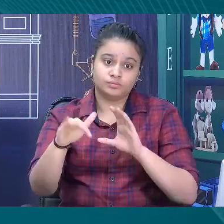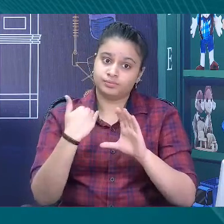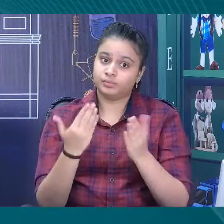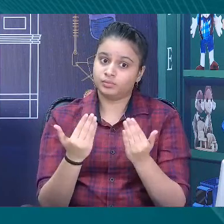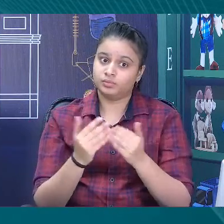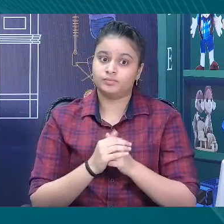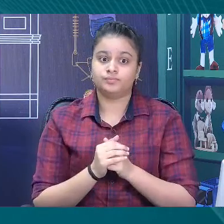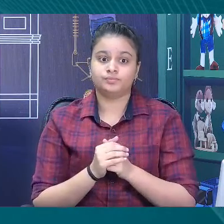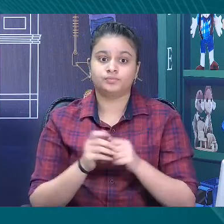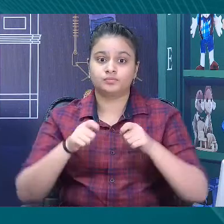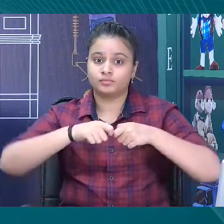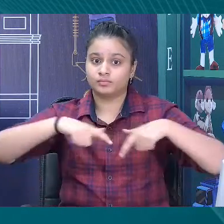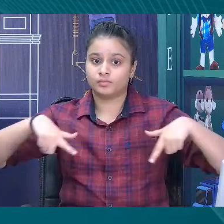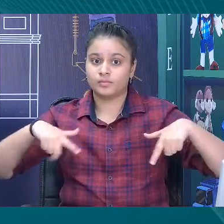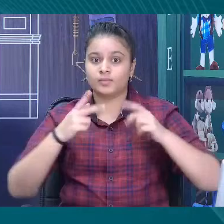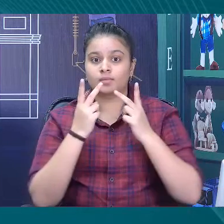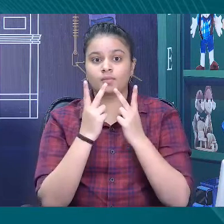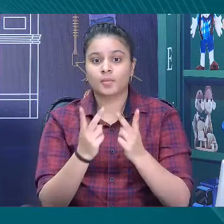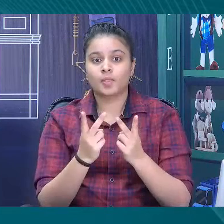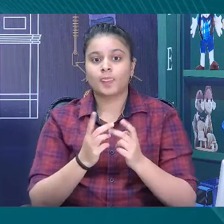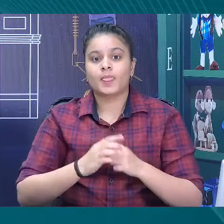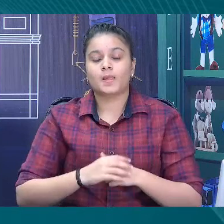is